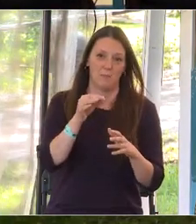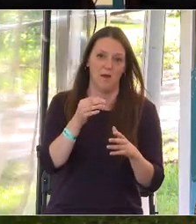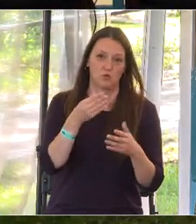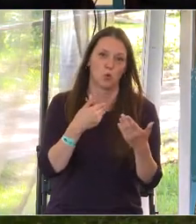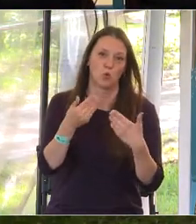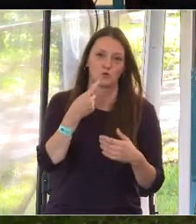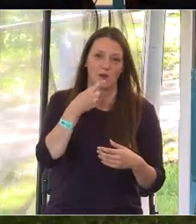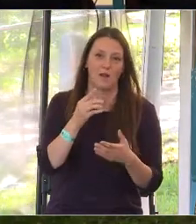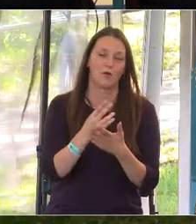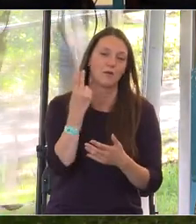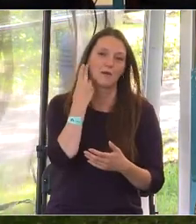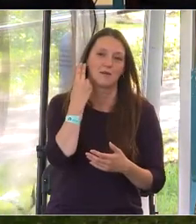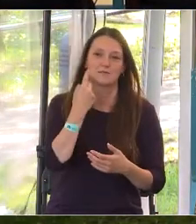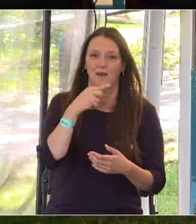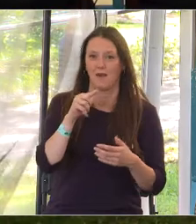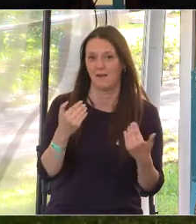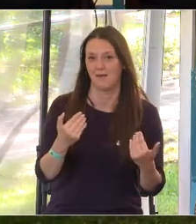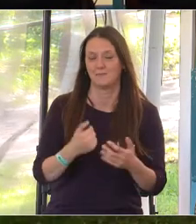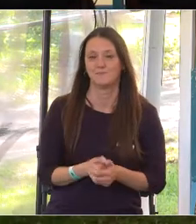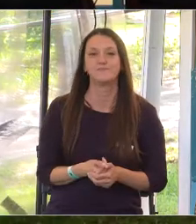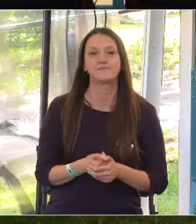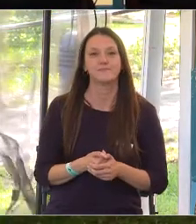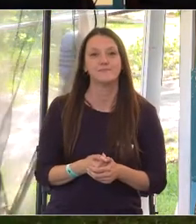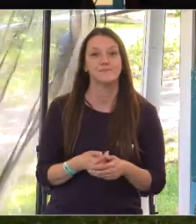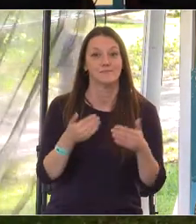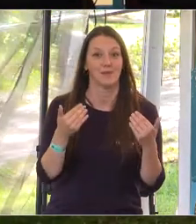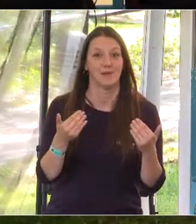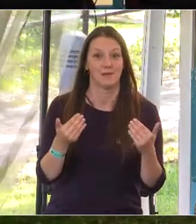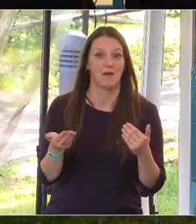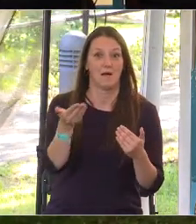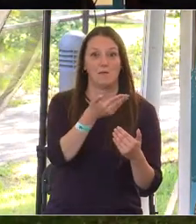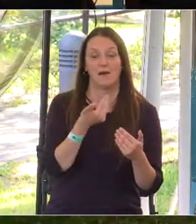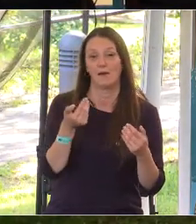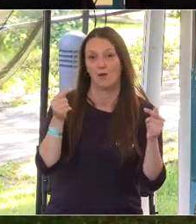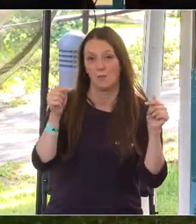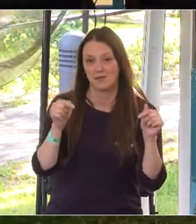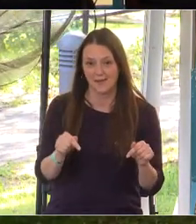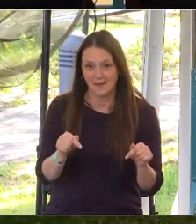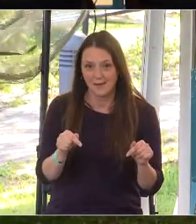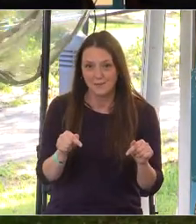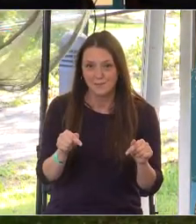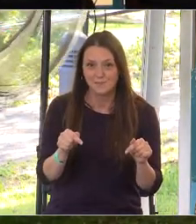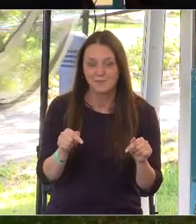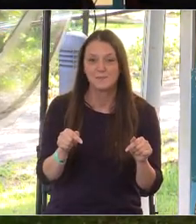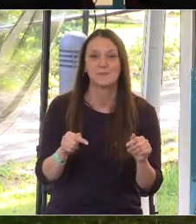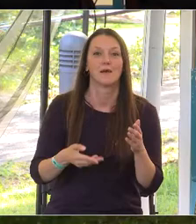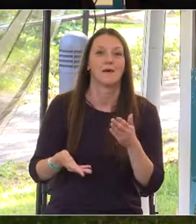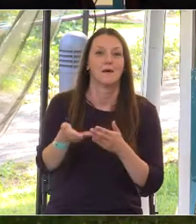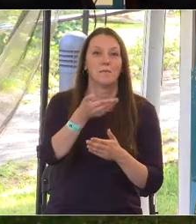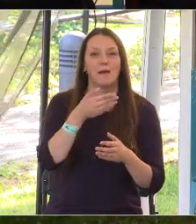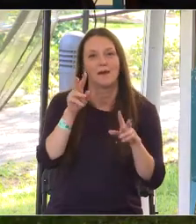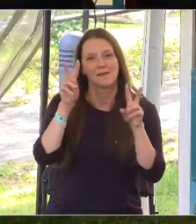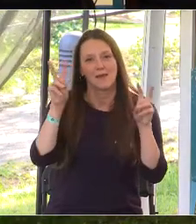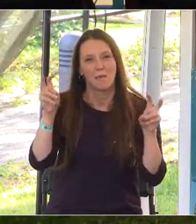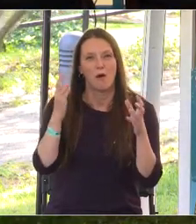So, today we are here to talk about the